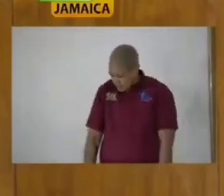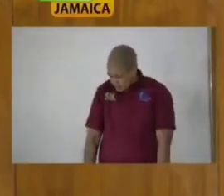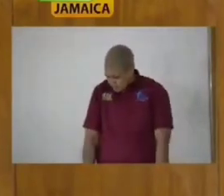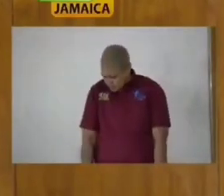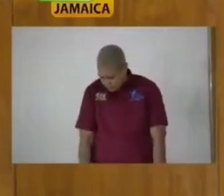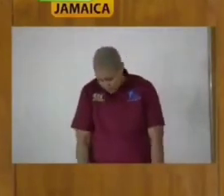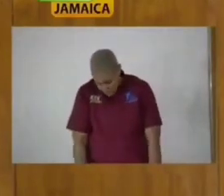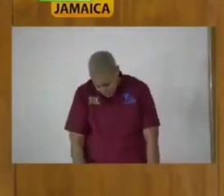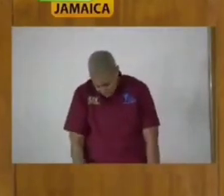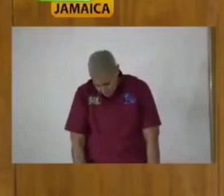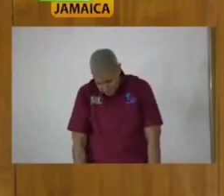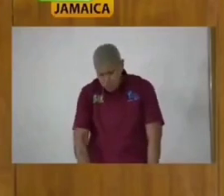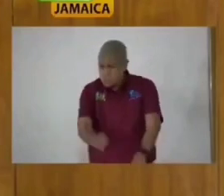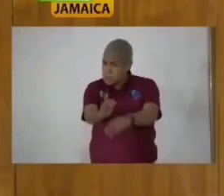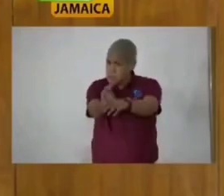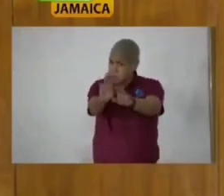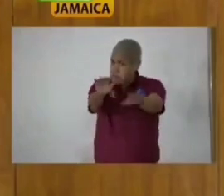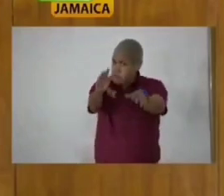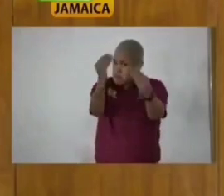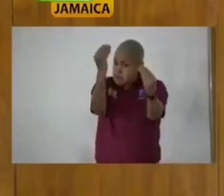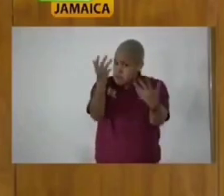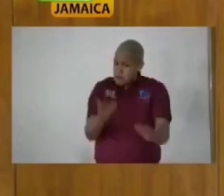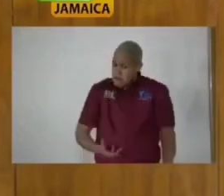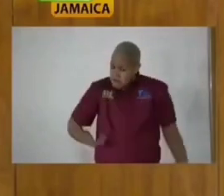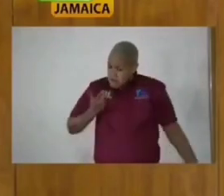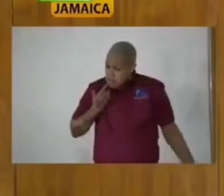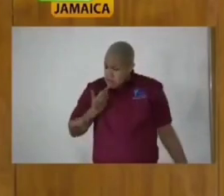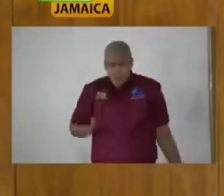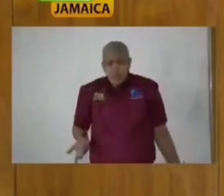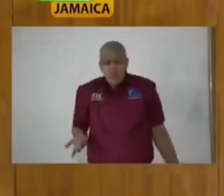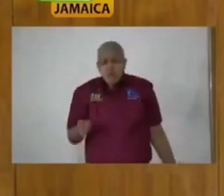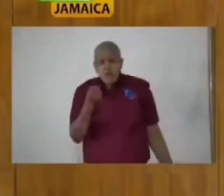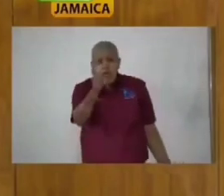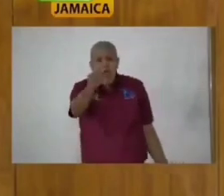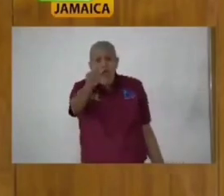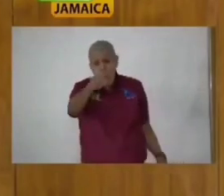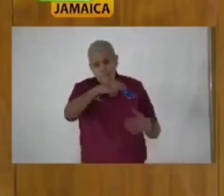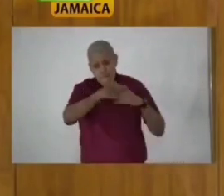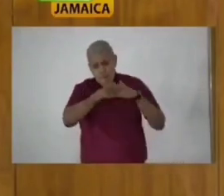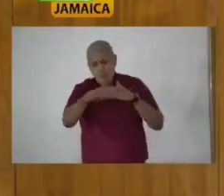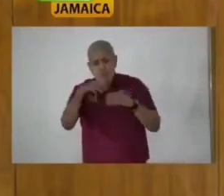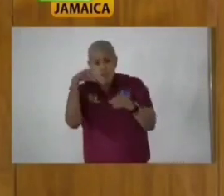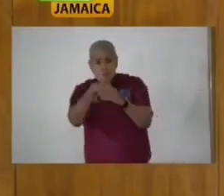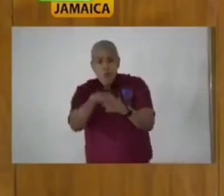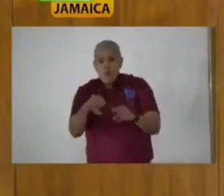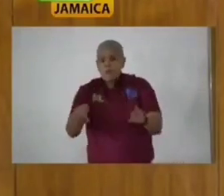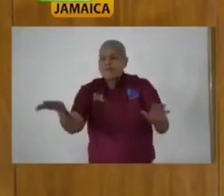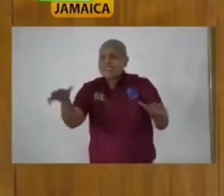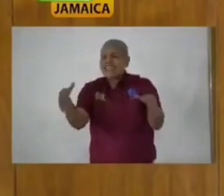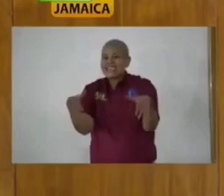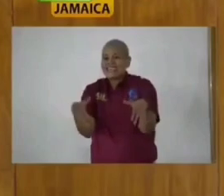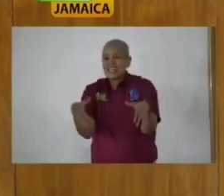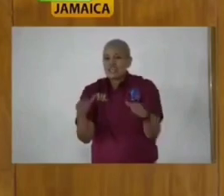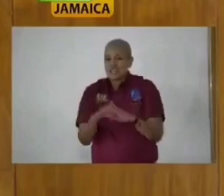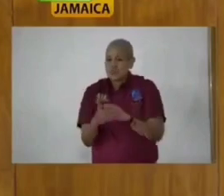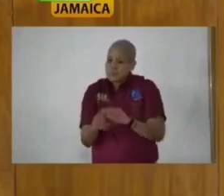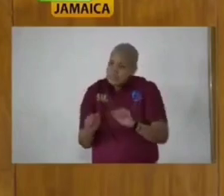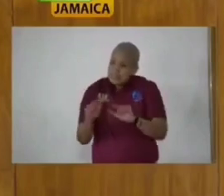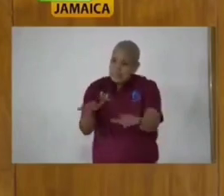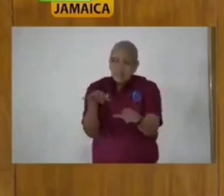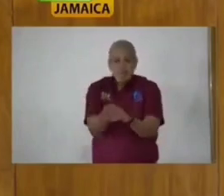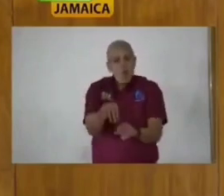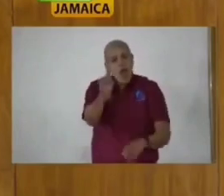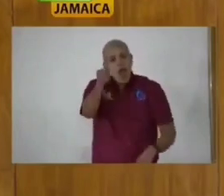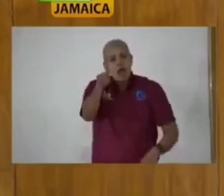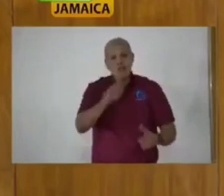The minister has also indicated that there's to be a referendum on the monarchy and on